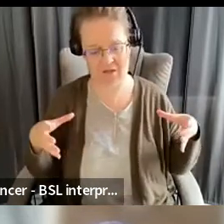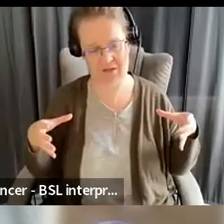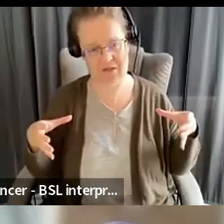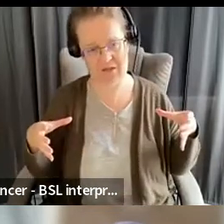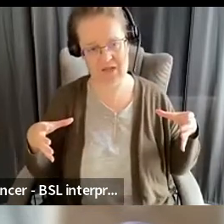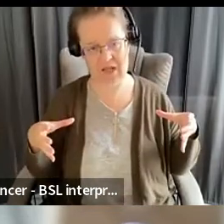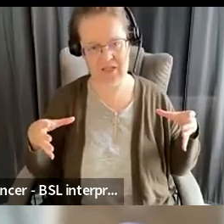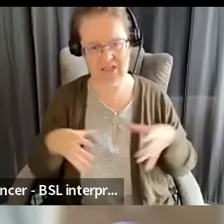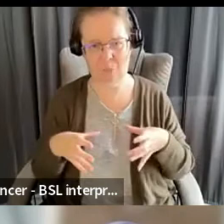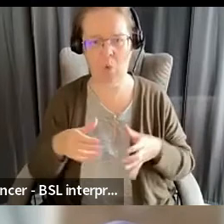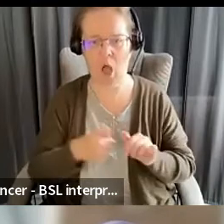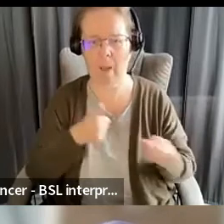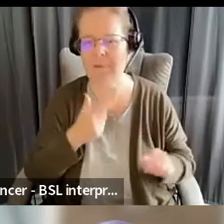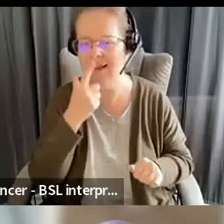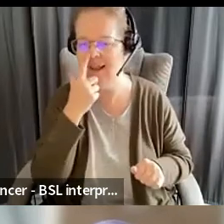think.